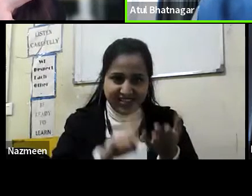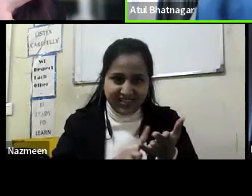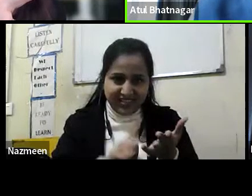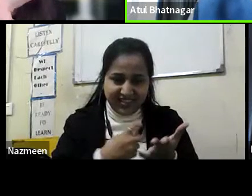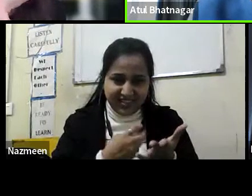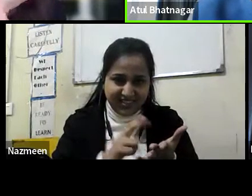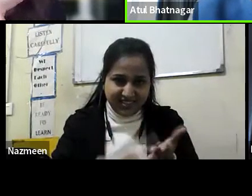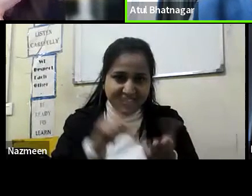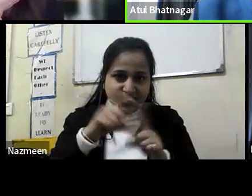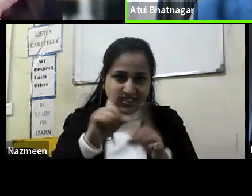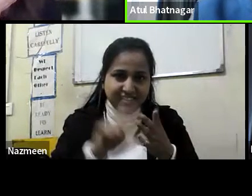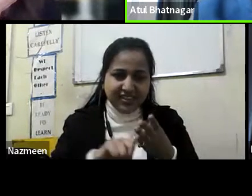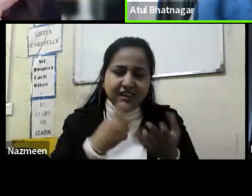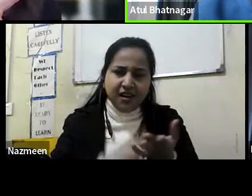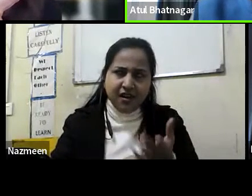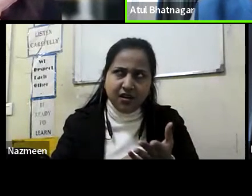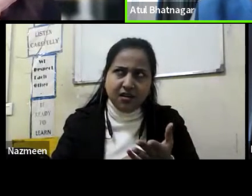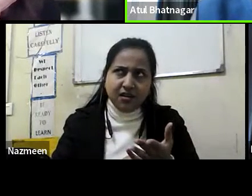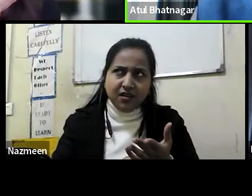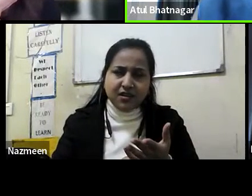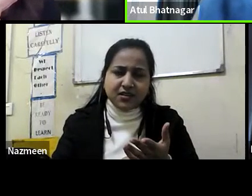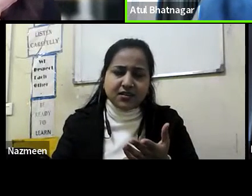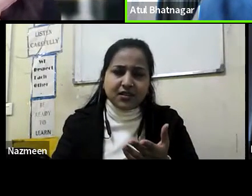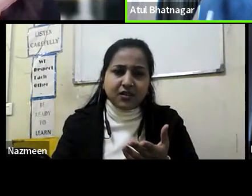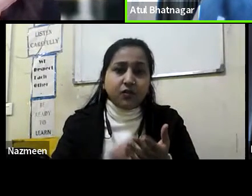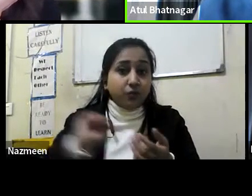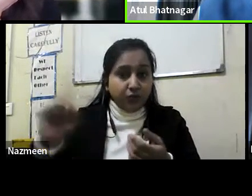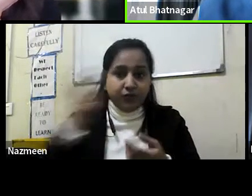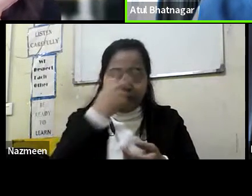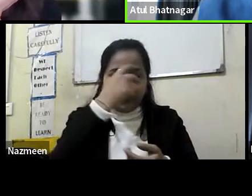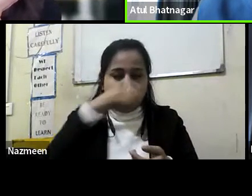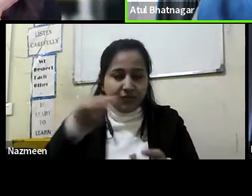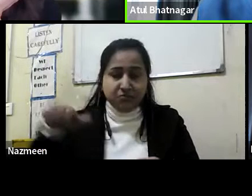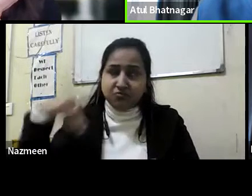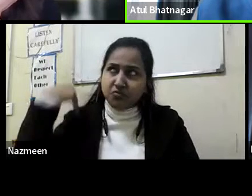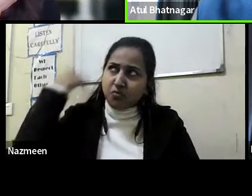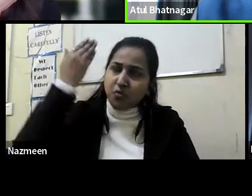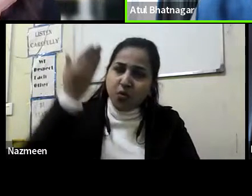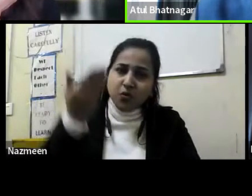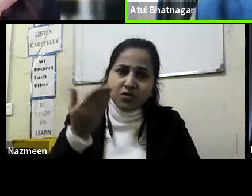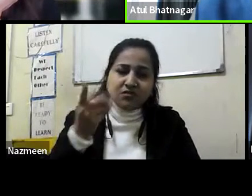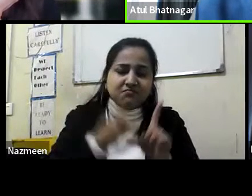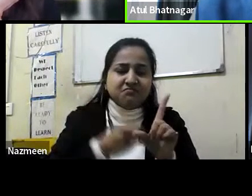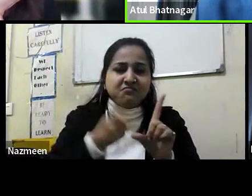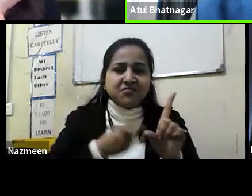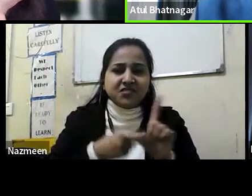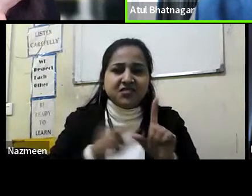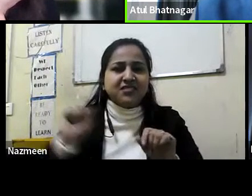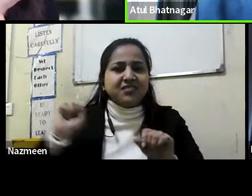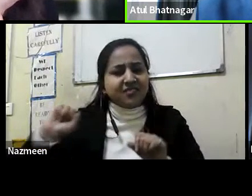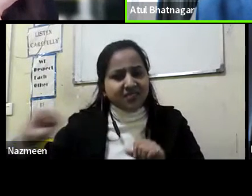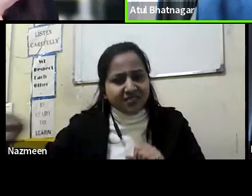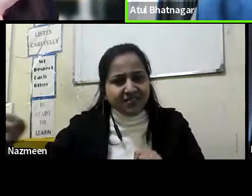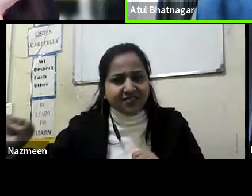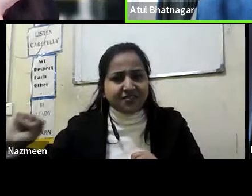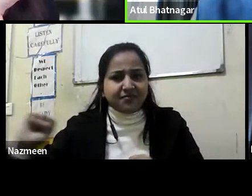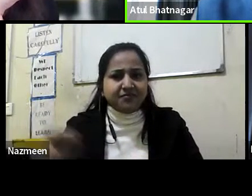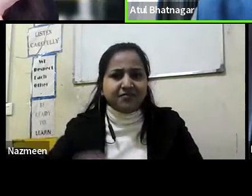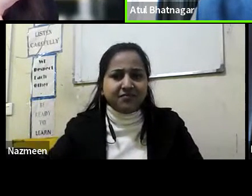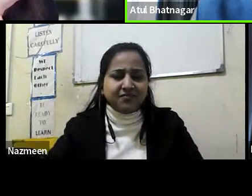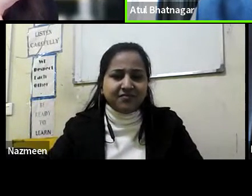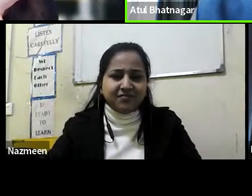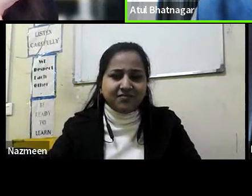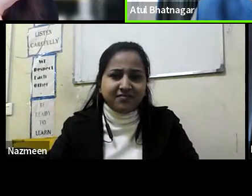heading Sarthak for the last so many years. So that glass ceiling has already been broken. That can a CEO